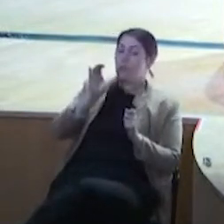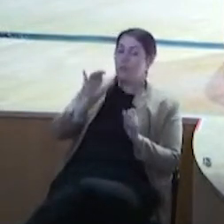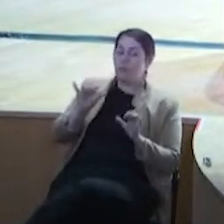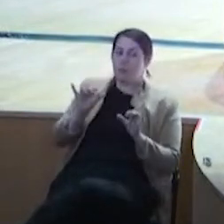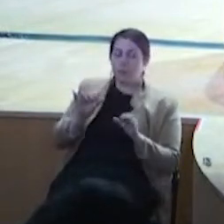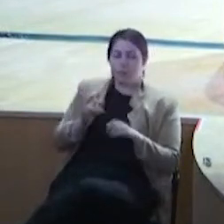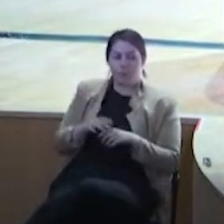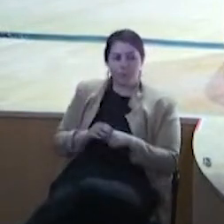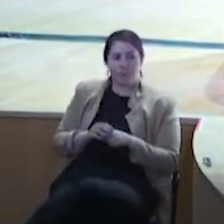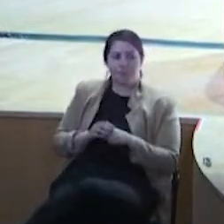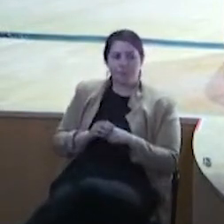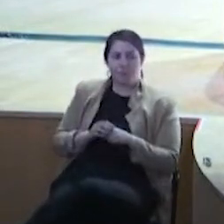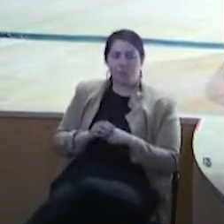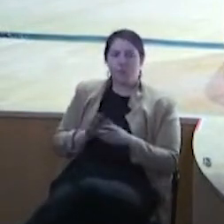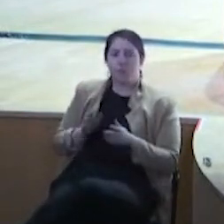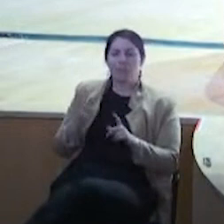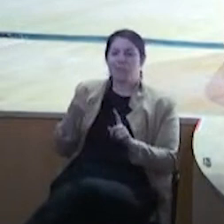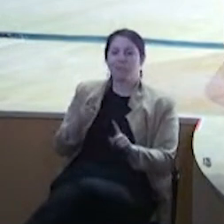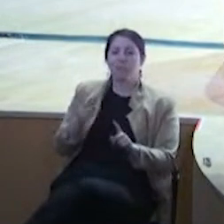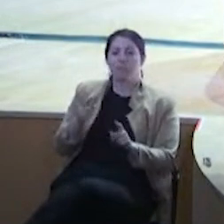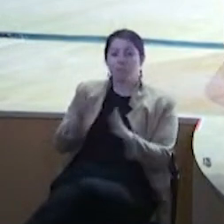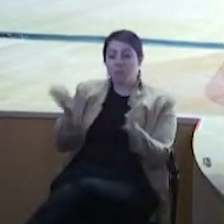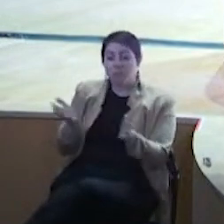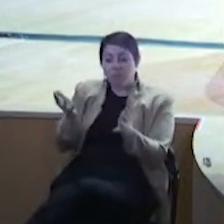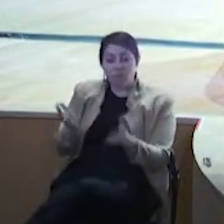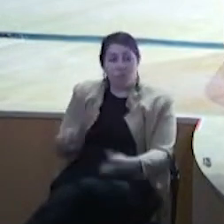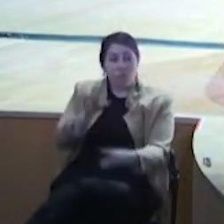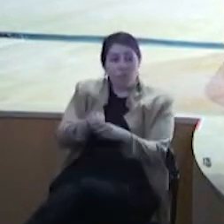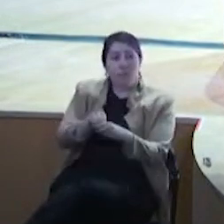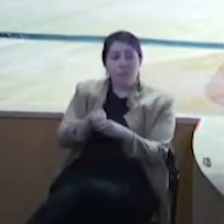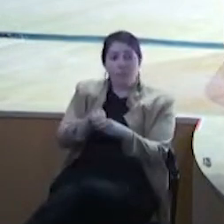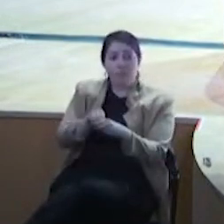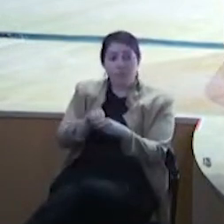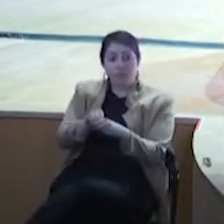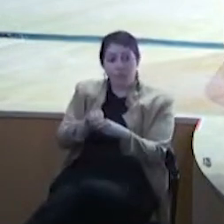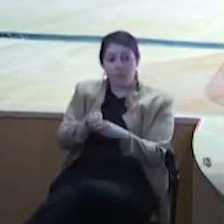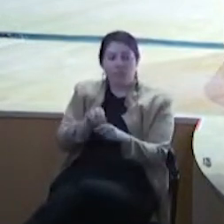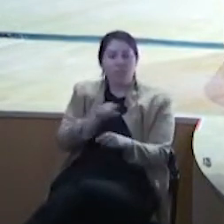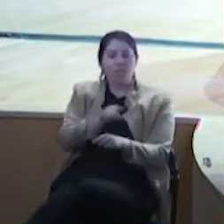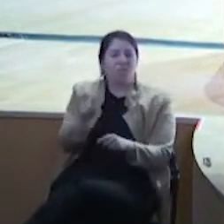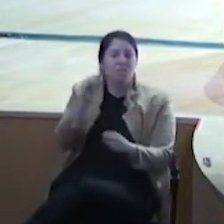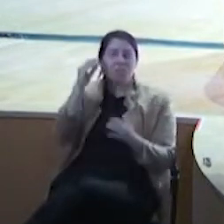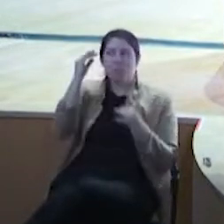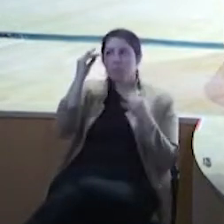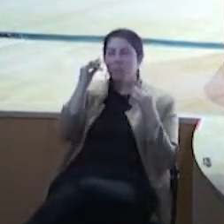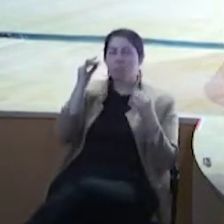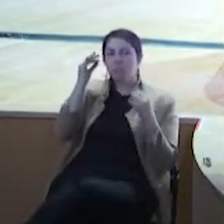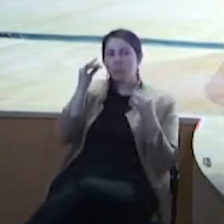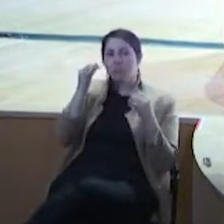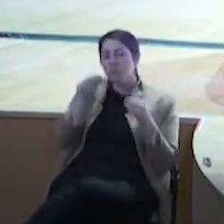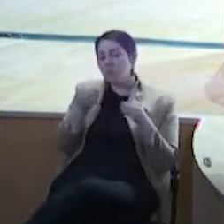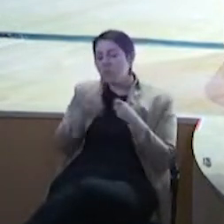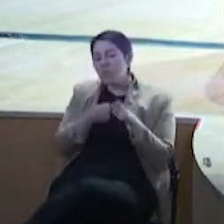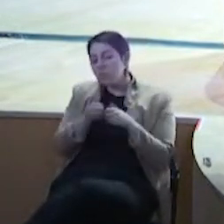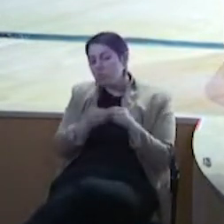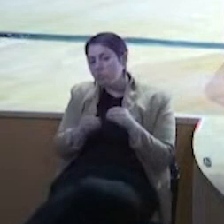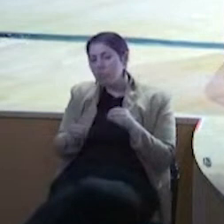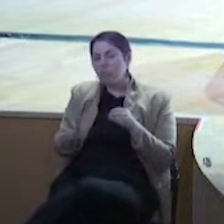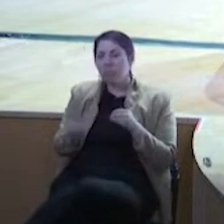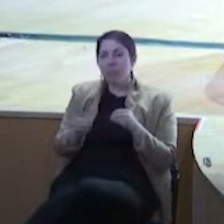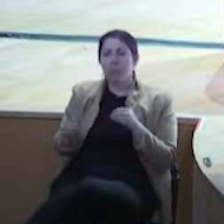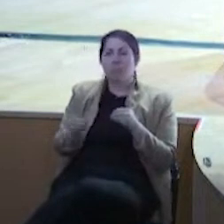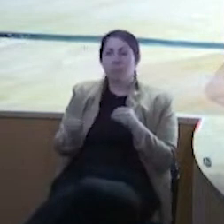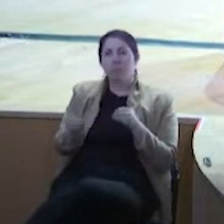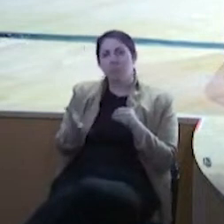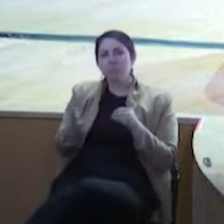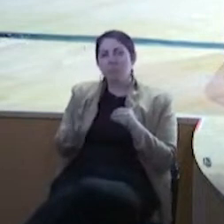So get involved. If you're thinking about in the next 2 years. I believe